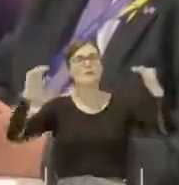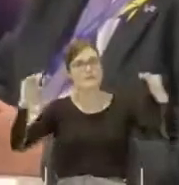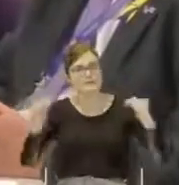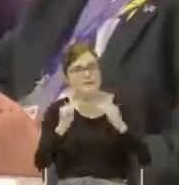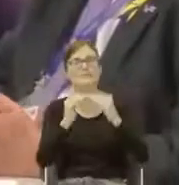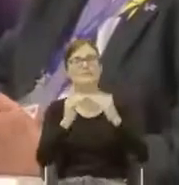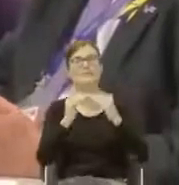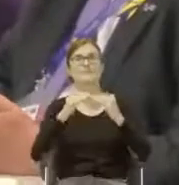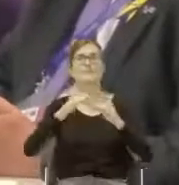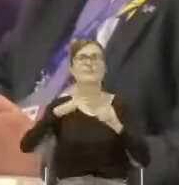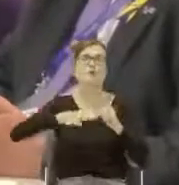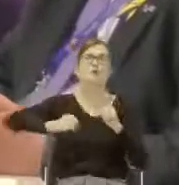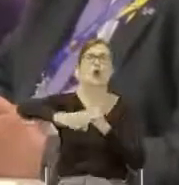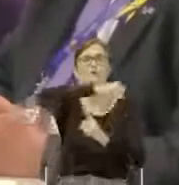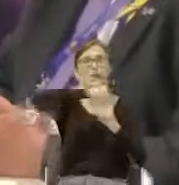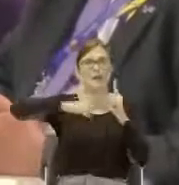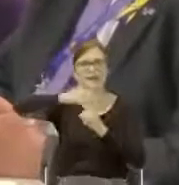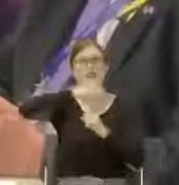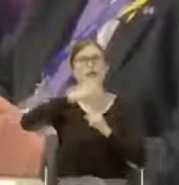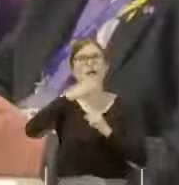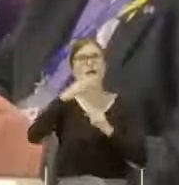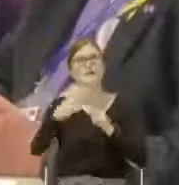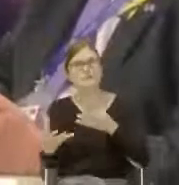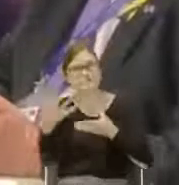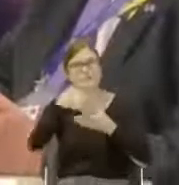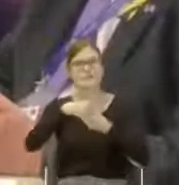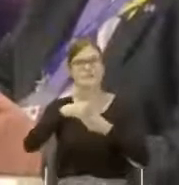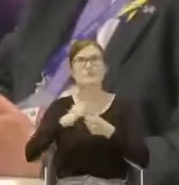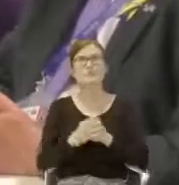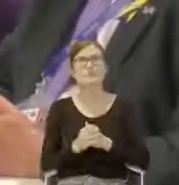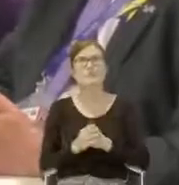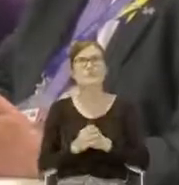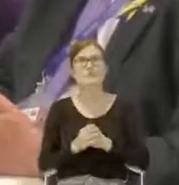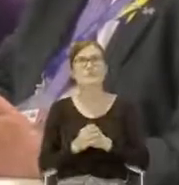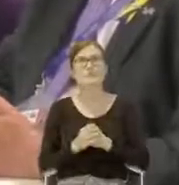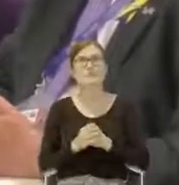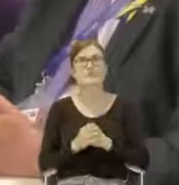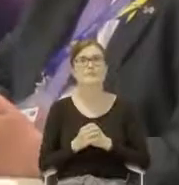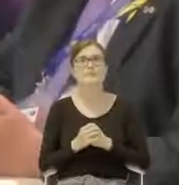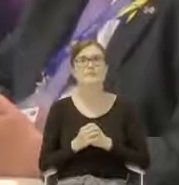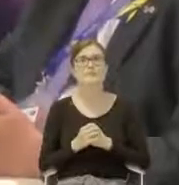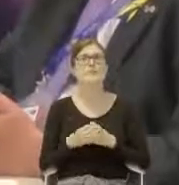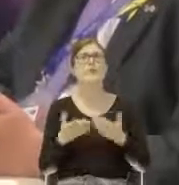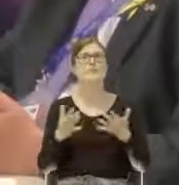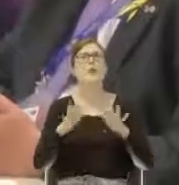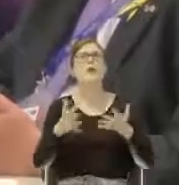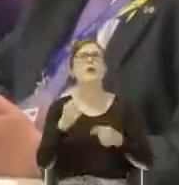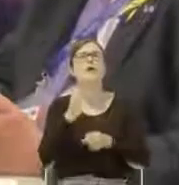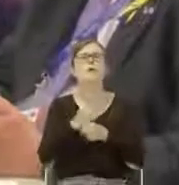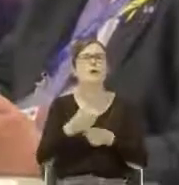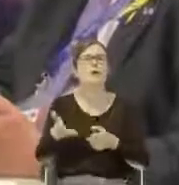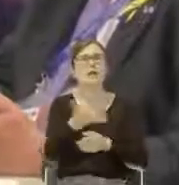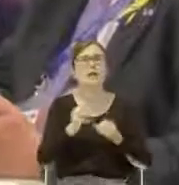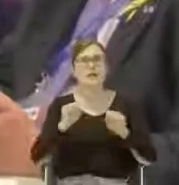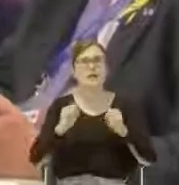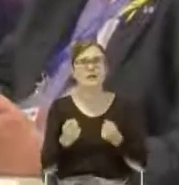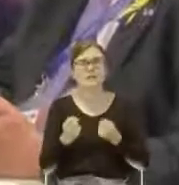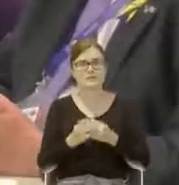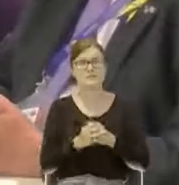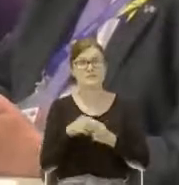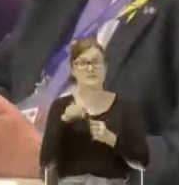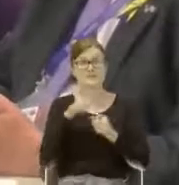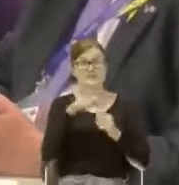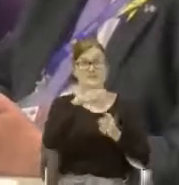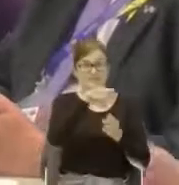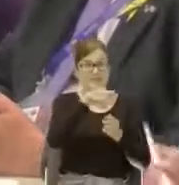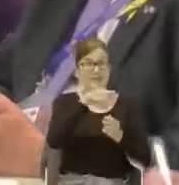representative of local and regional government constituency, for being a continuous source of strength and inspiration.